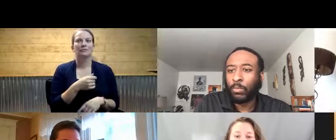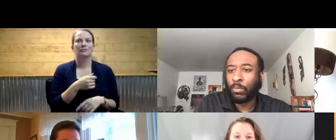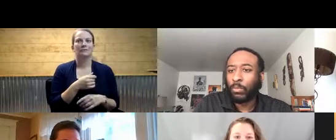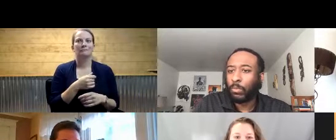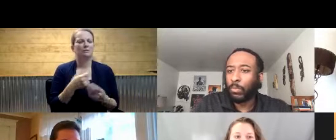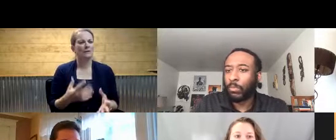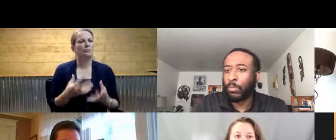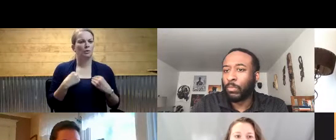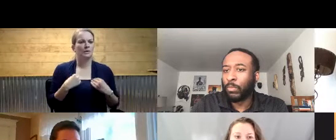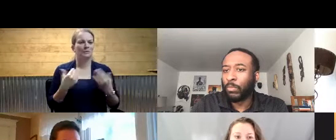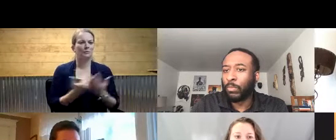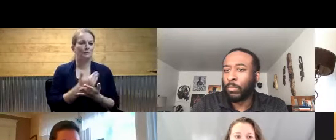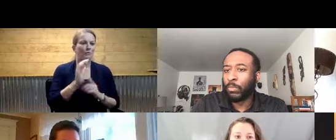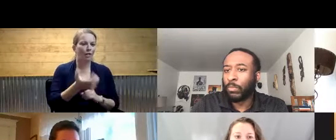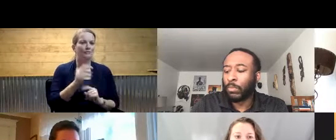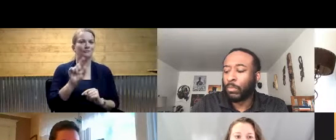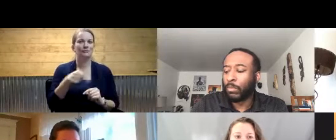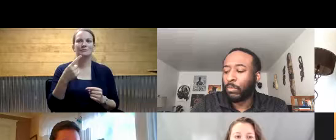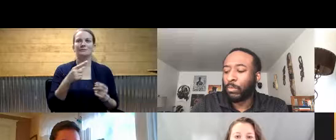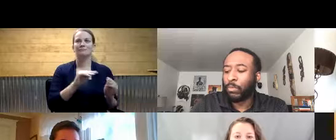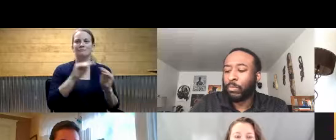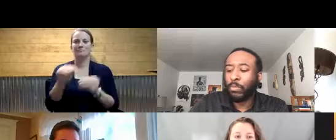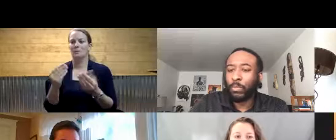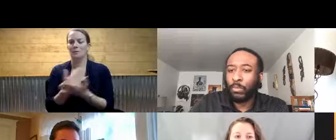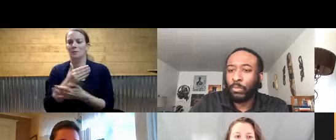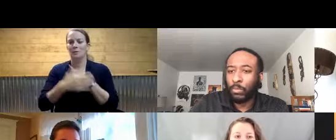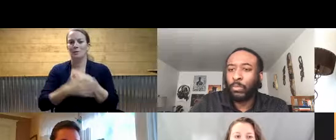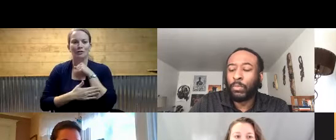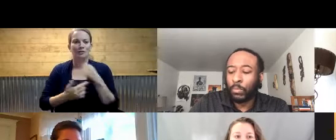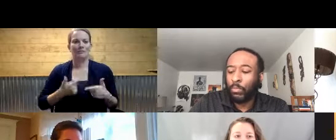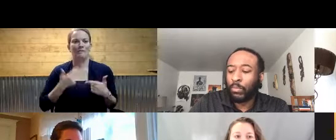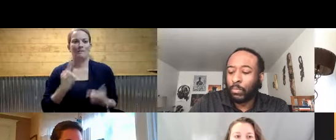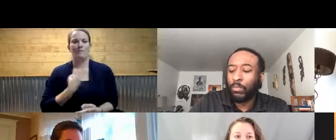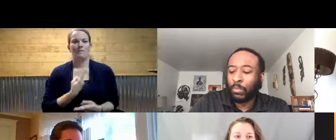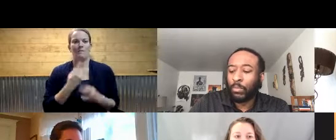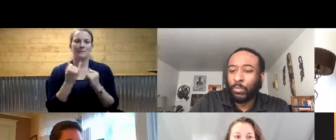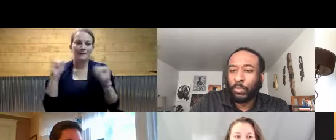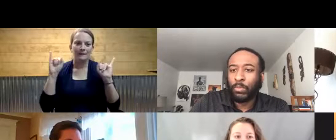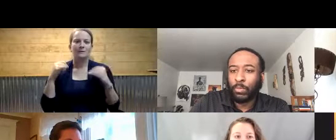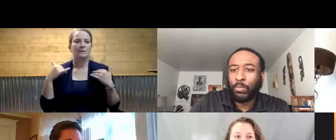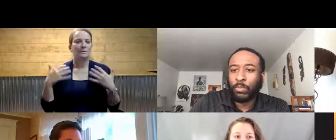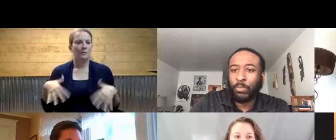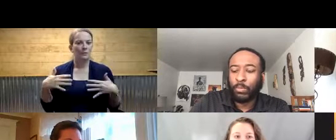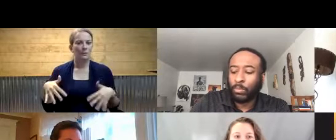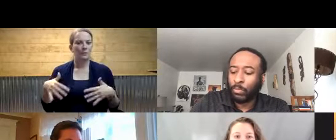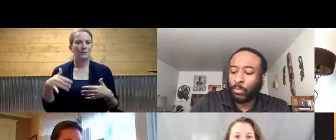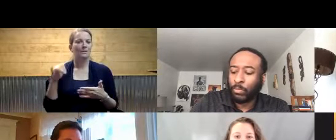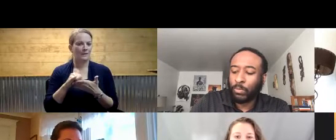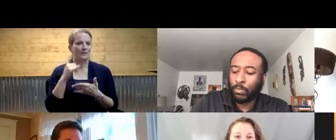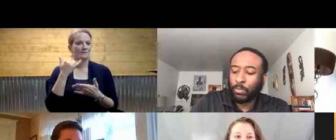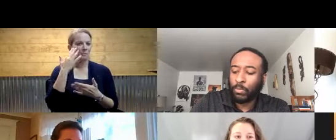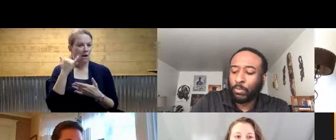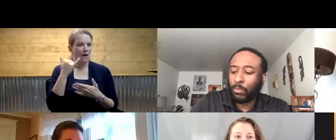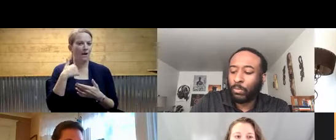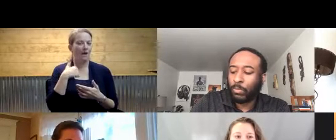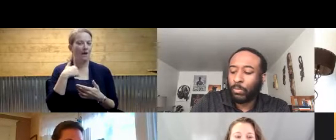embracing a new culture and just moving into a new country and living on your own. I think that was like literally one of my main reasons why I actually